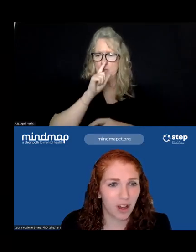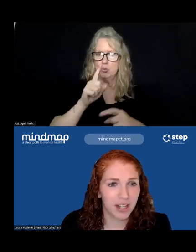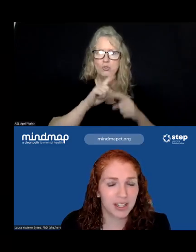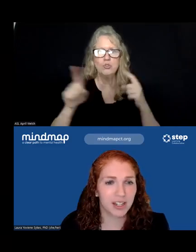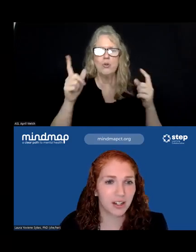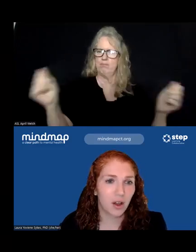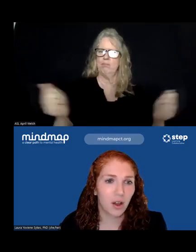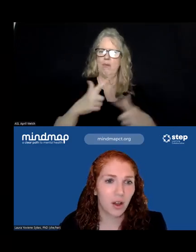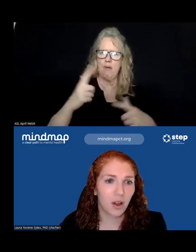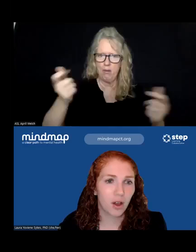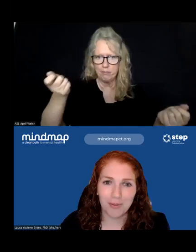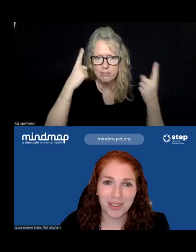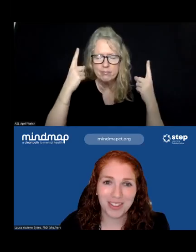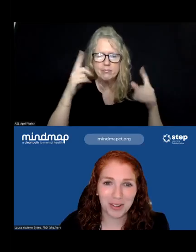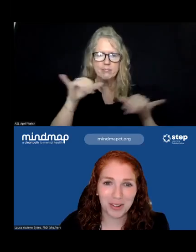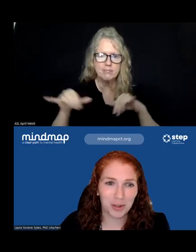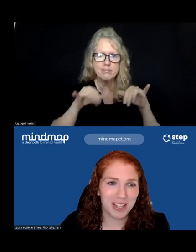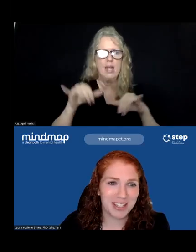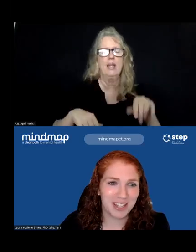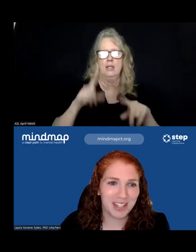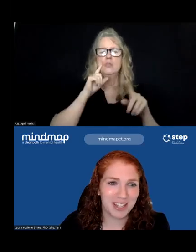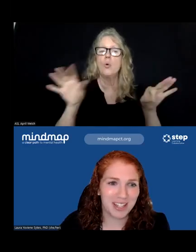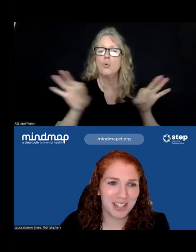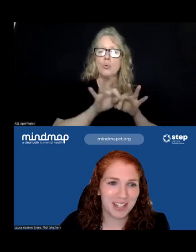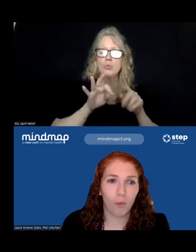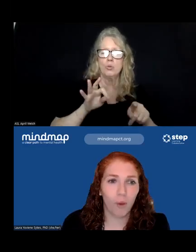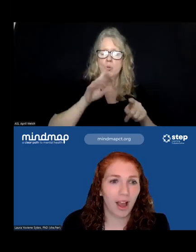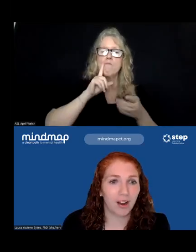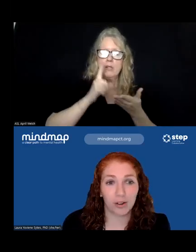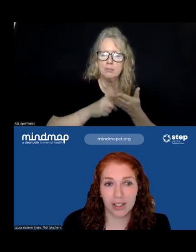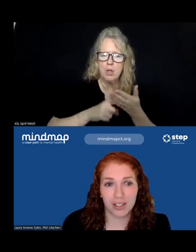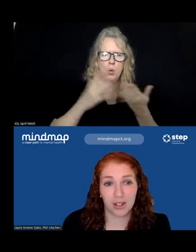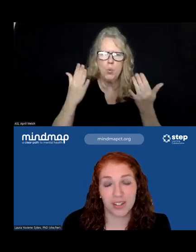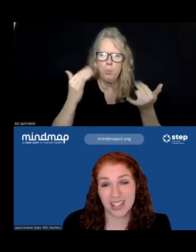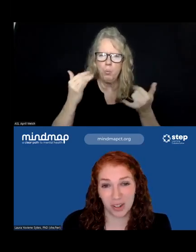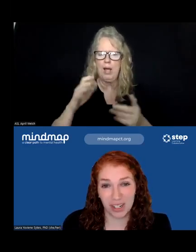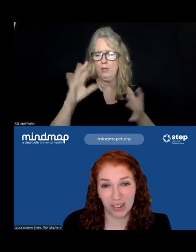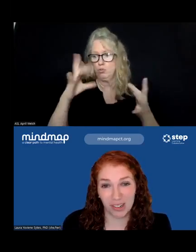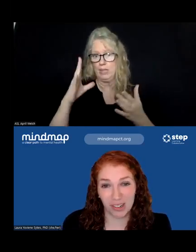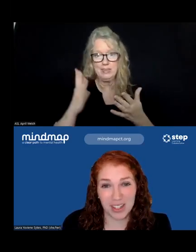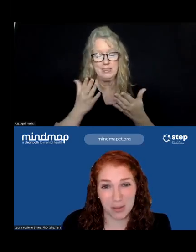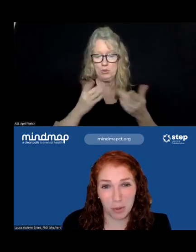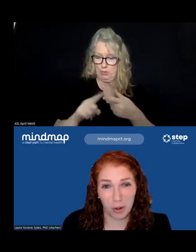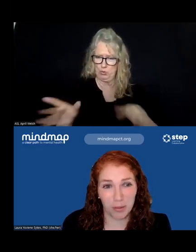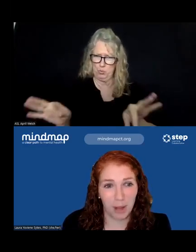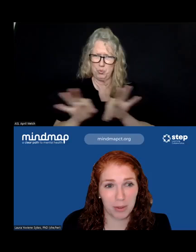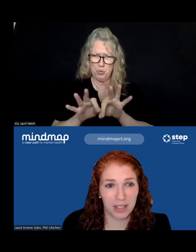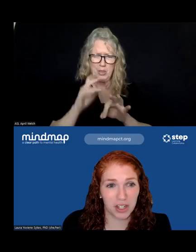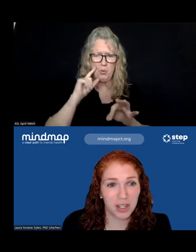in the audience here. The crucial piece here would be talking about why are crisis services a critical link for this